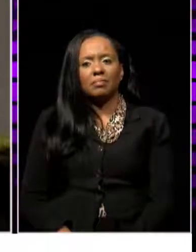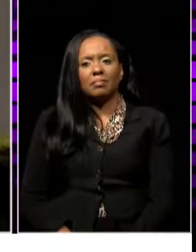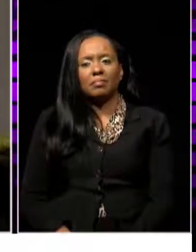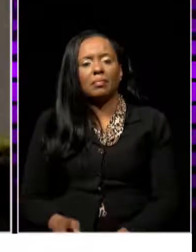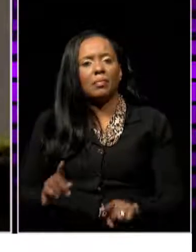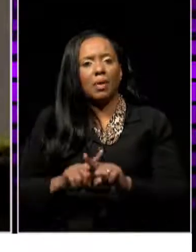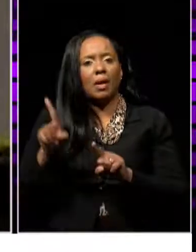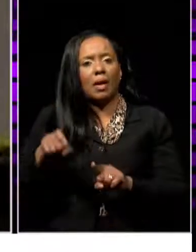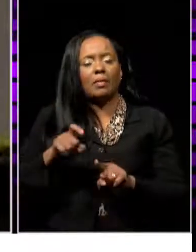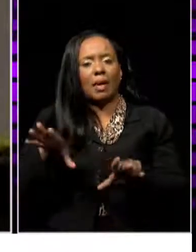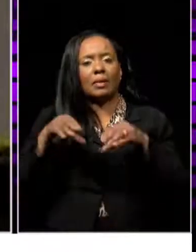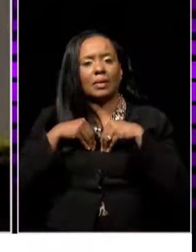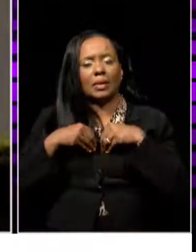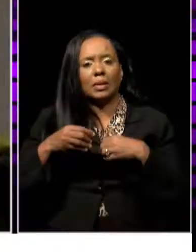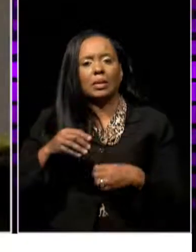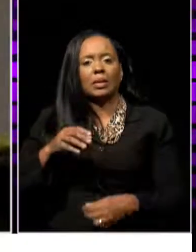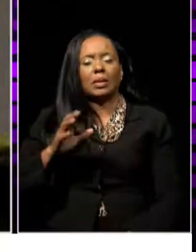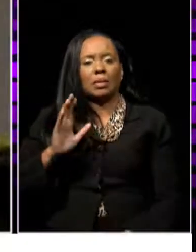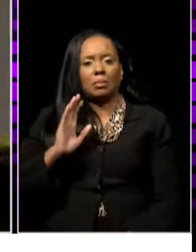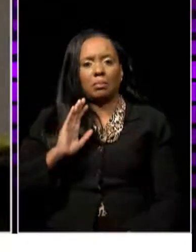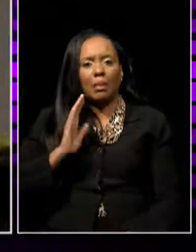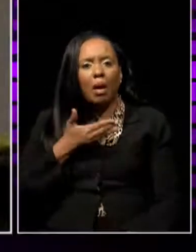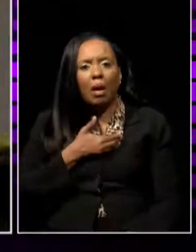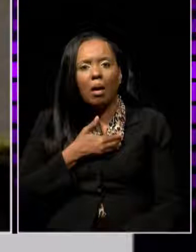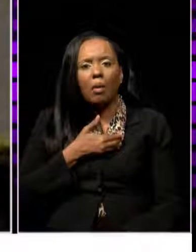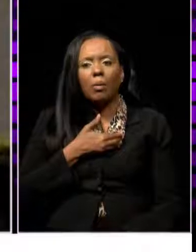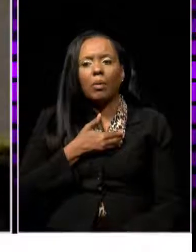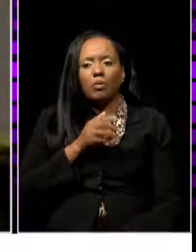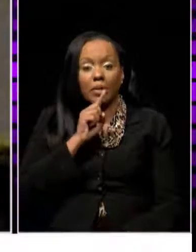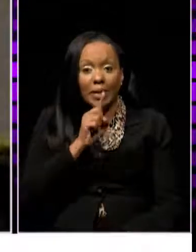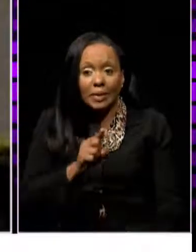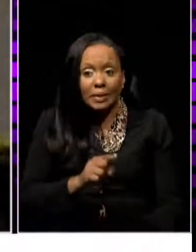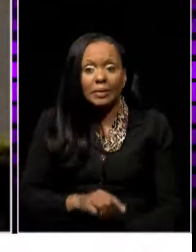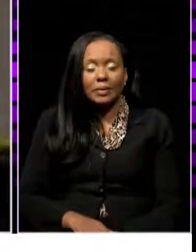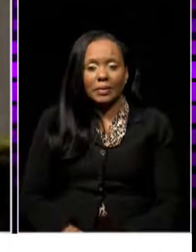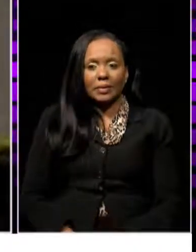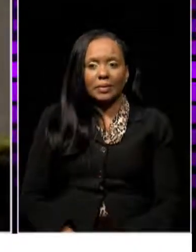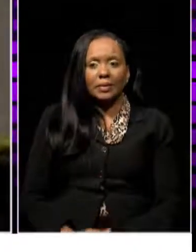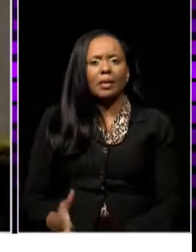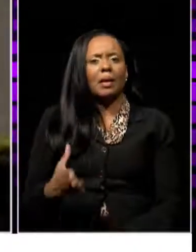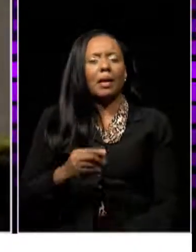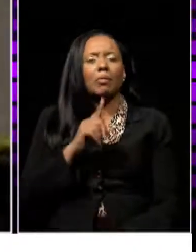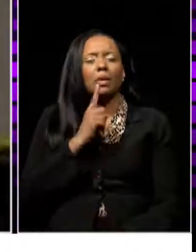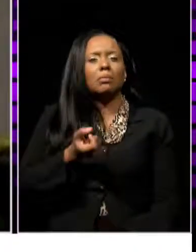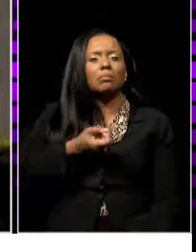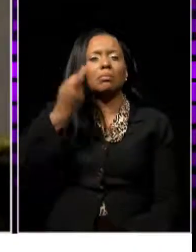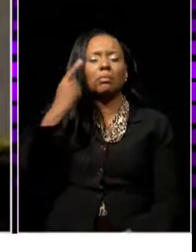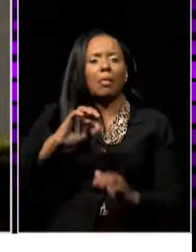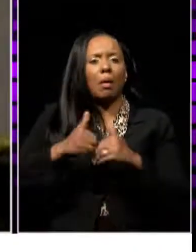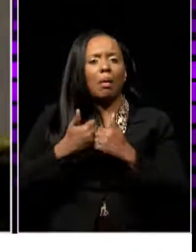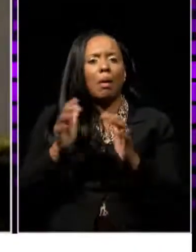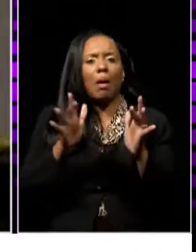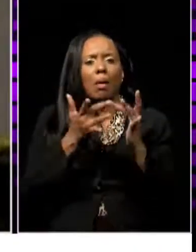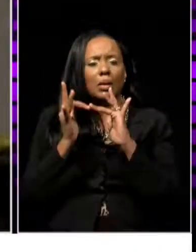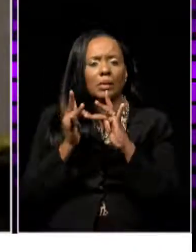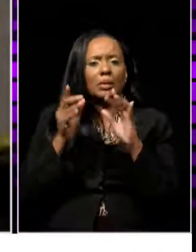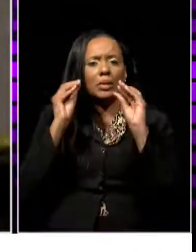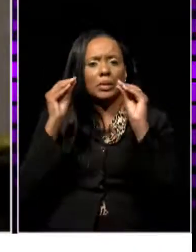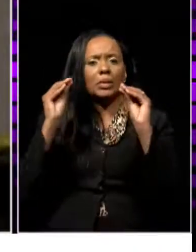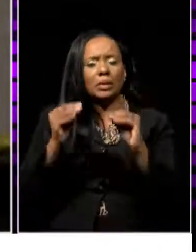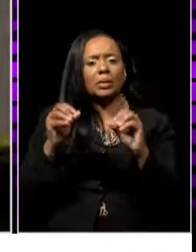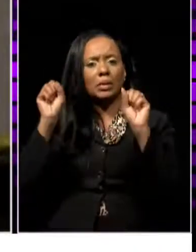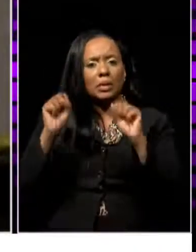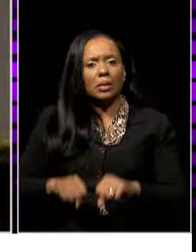being able to have the conceptual understanding of how online teaching can really work. Because my fear